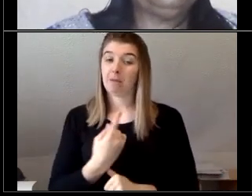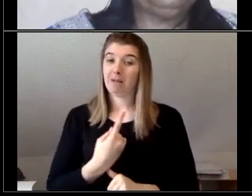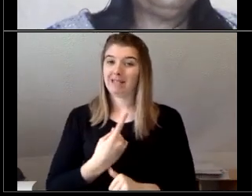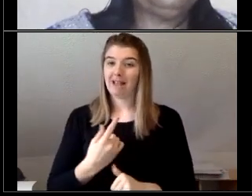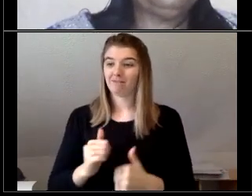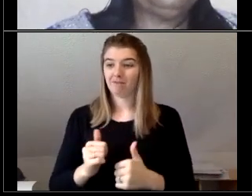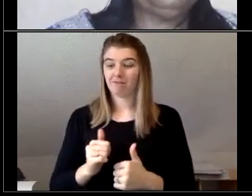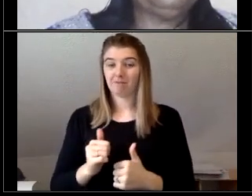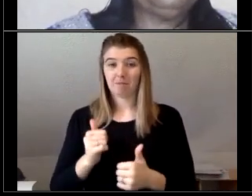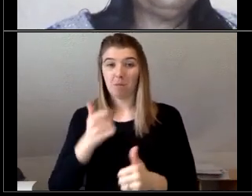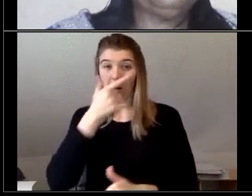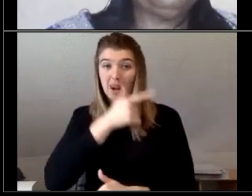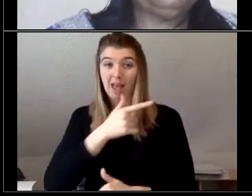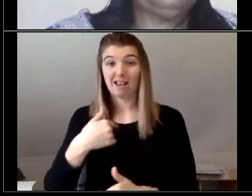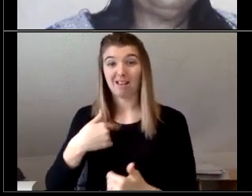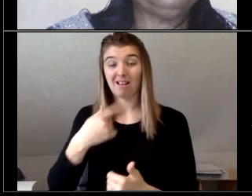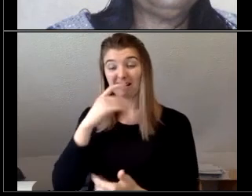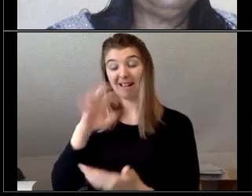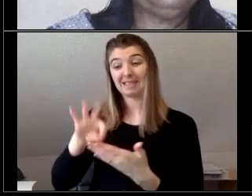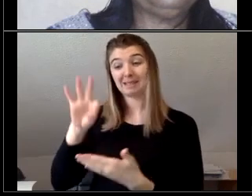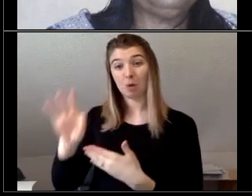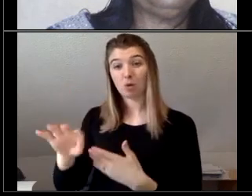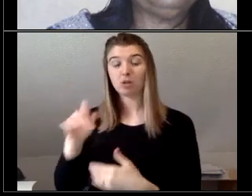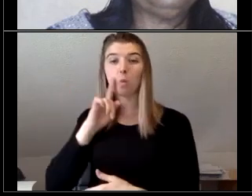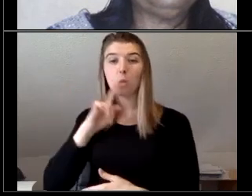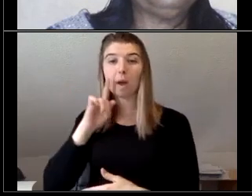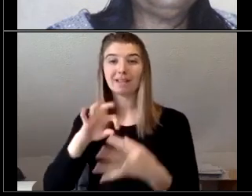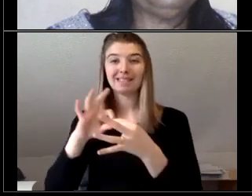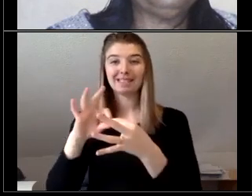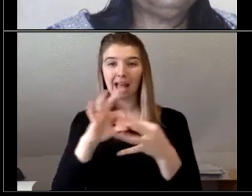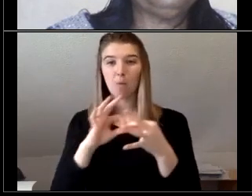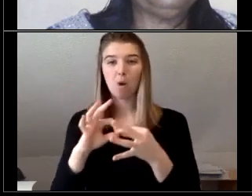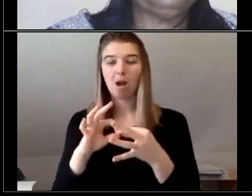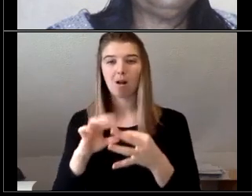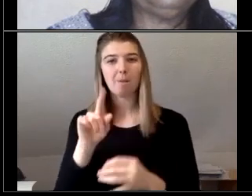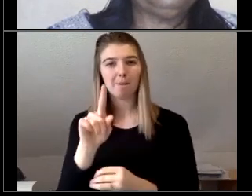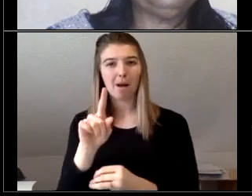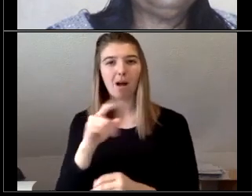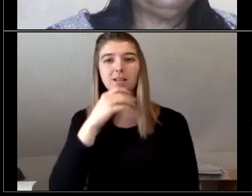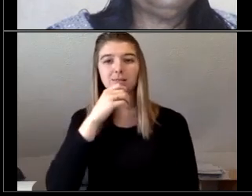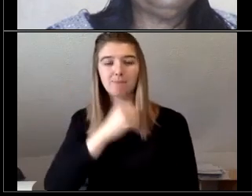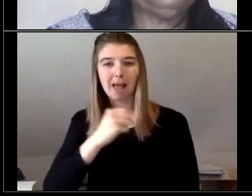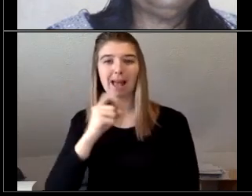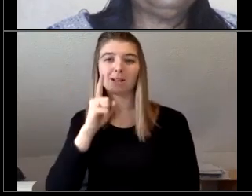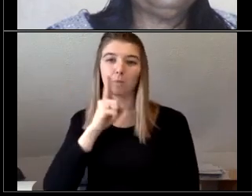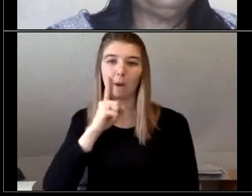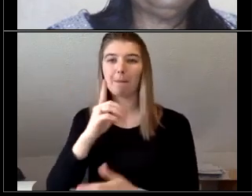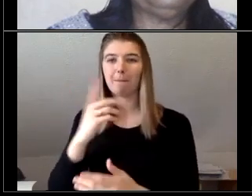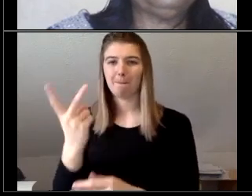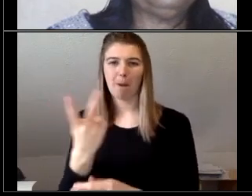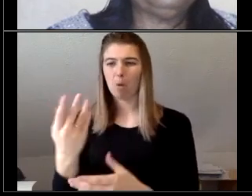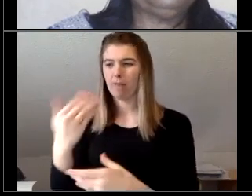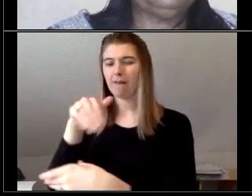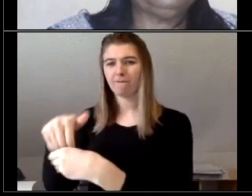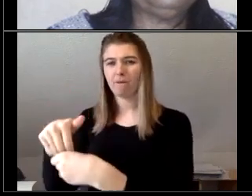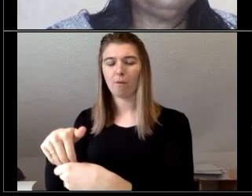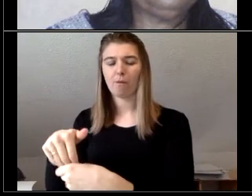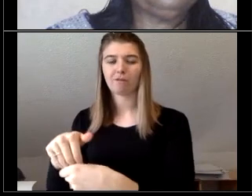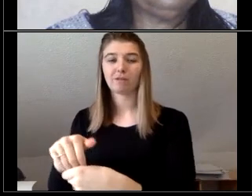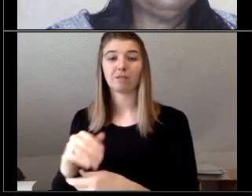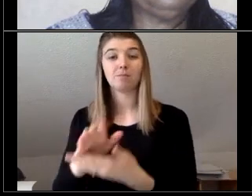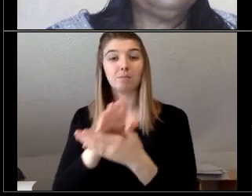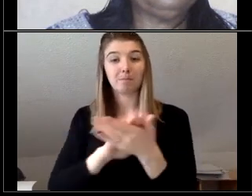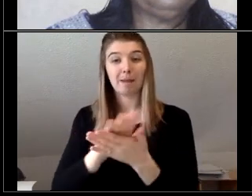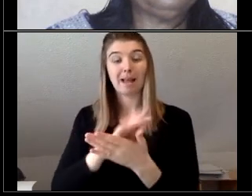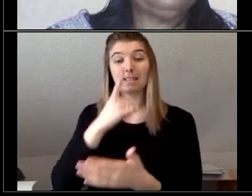and it's the women network, but it's not just women who are in that network, so it's a gender focus, and it means that I can be a support